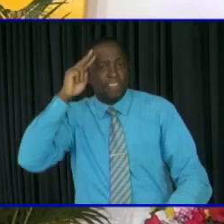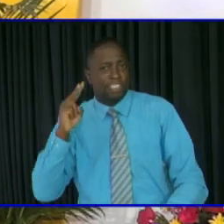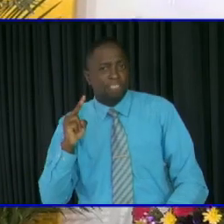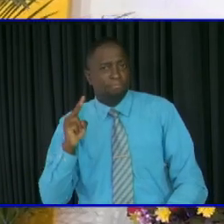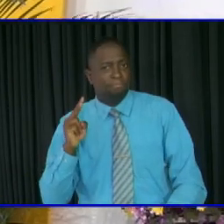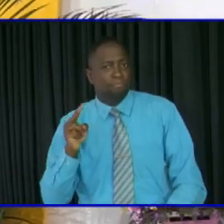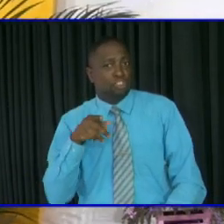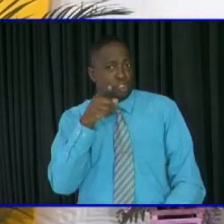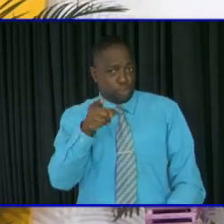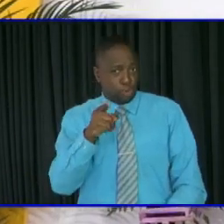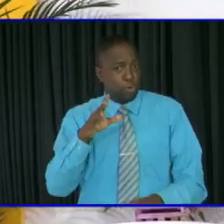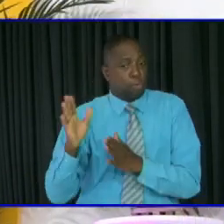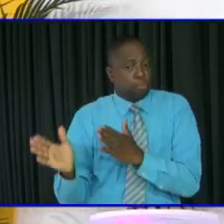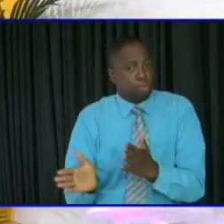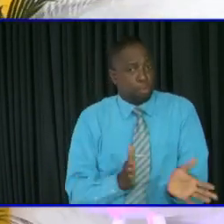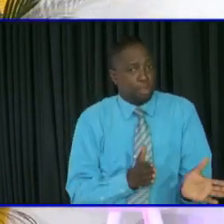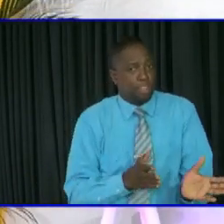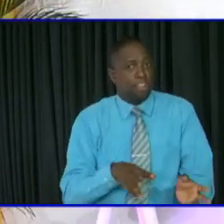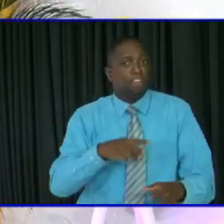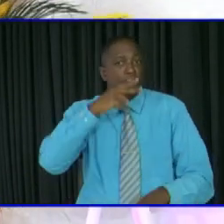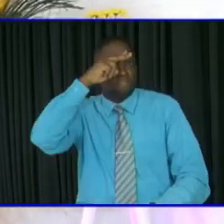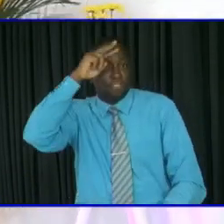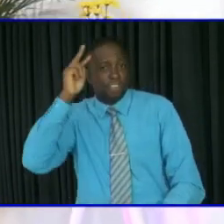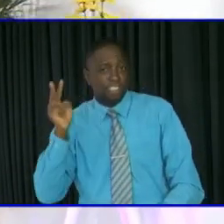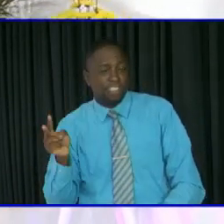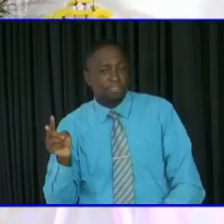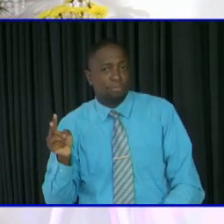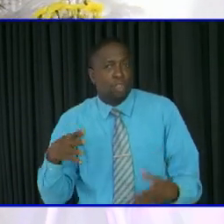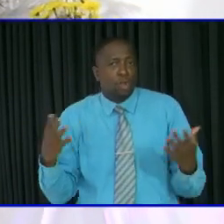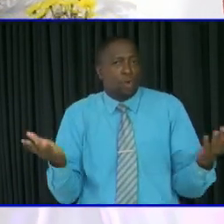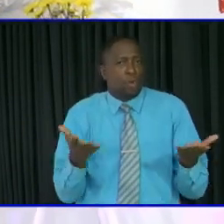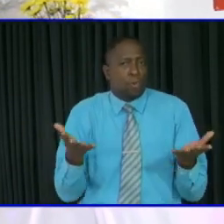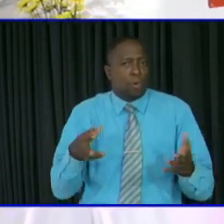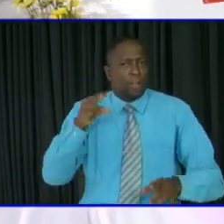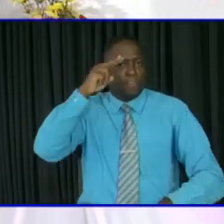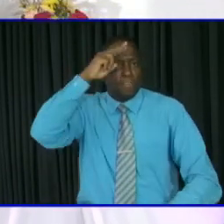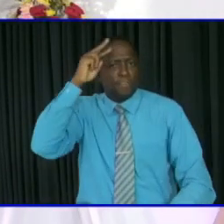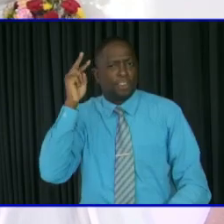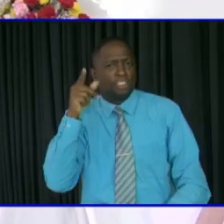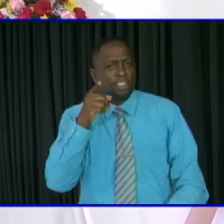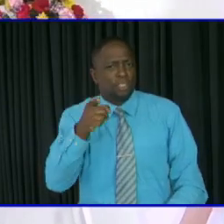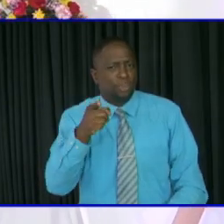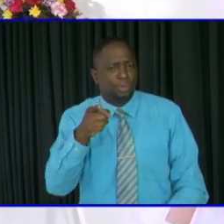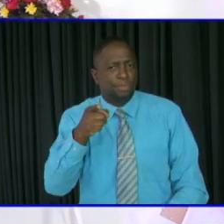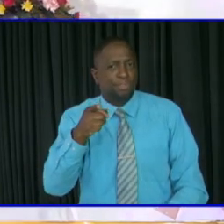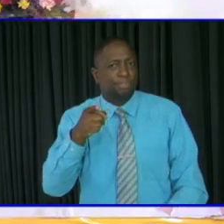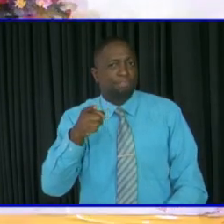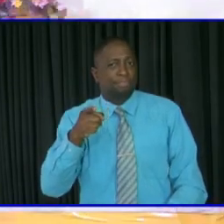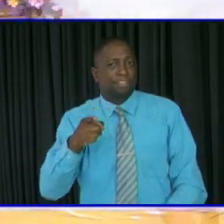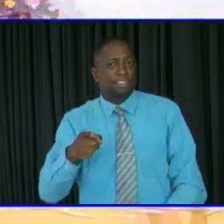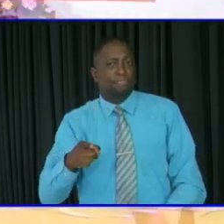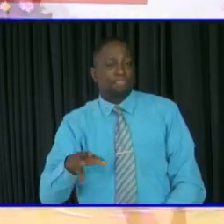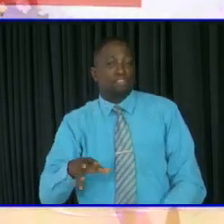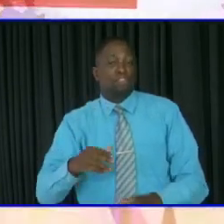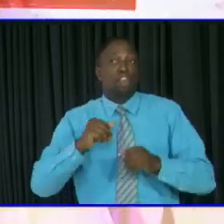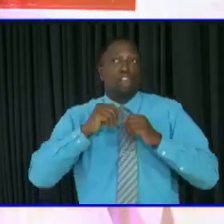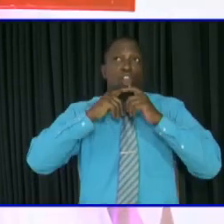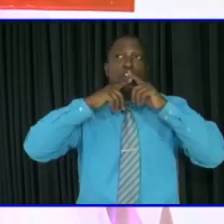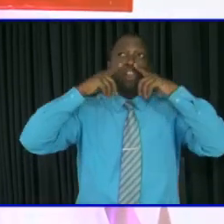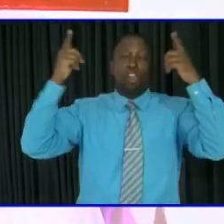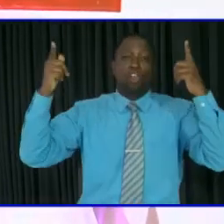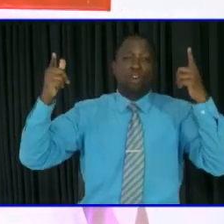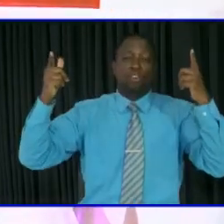prepared virgin or an unprepared virgin? What kind of virgin are you? The loud cry